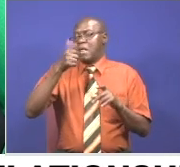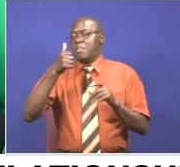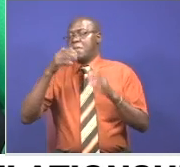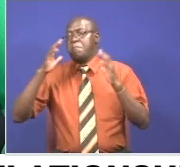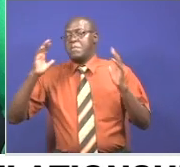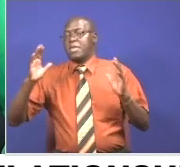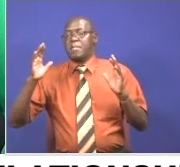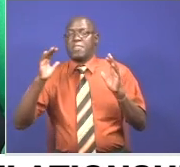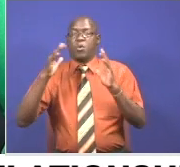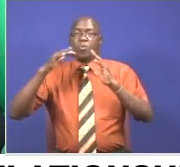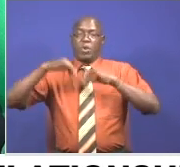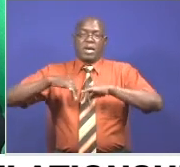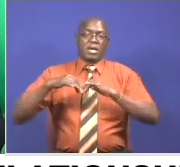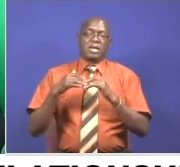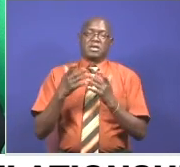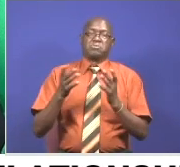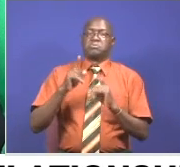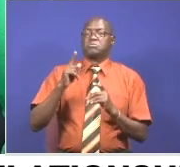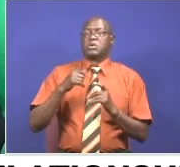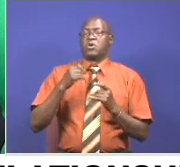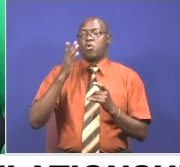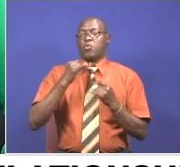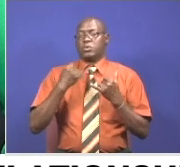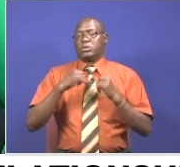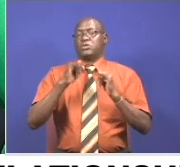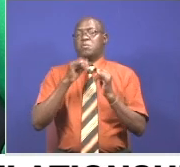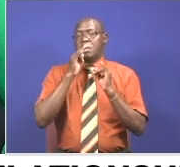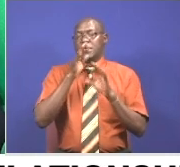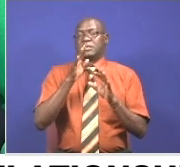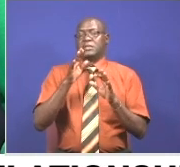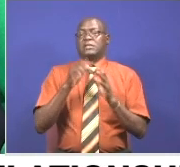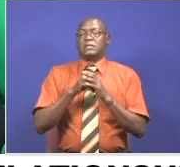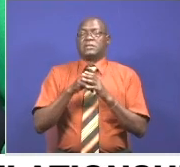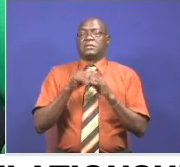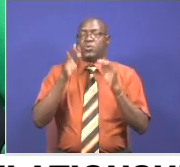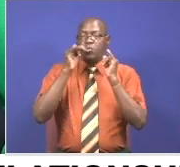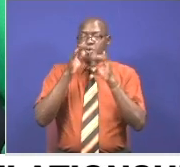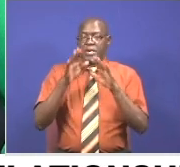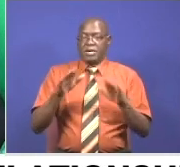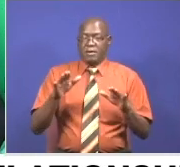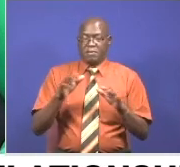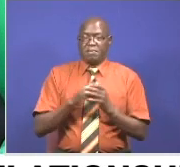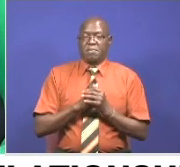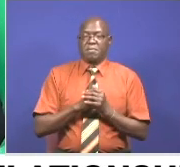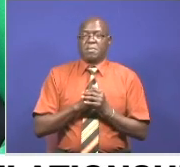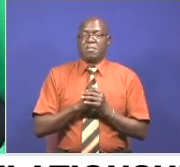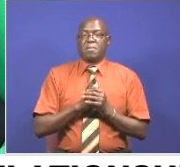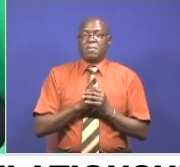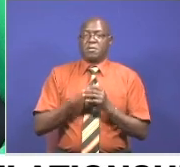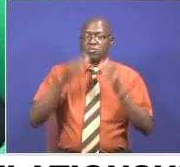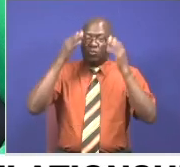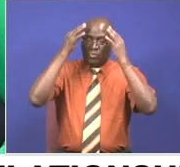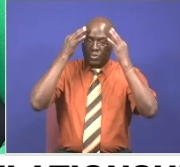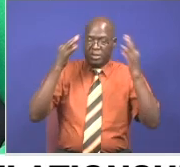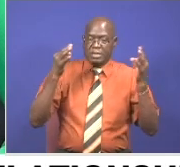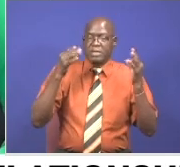Because the wedding can be still be blessed. God will still bless the wedding. I believe in a wedding where it is more of the presence of God coming